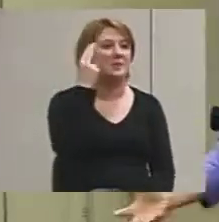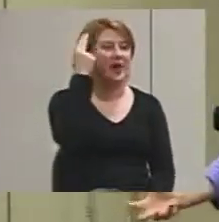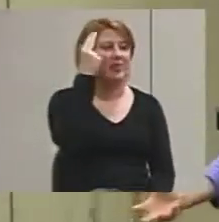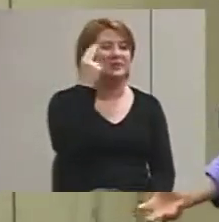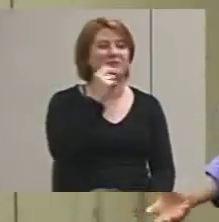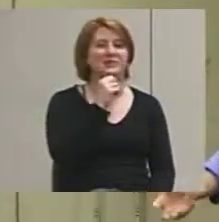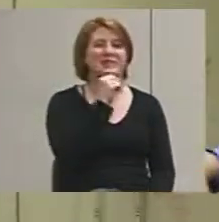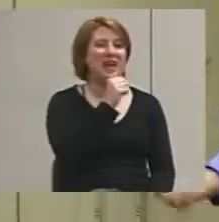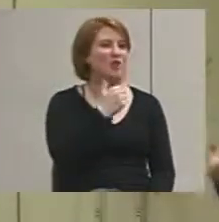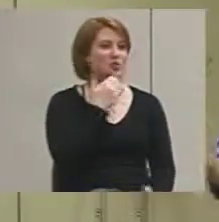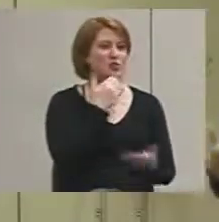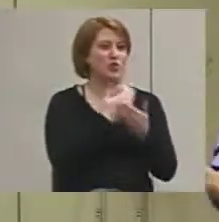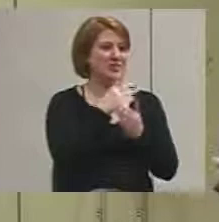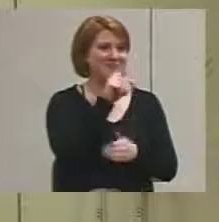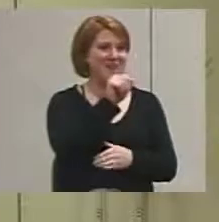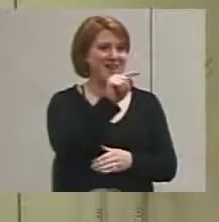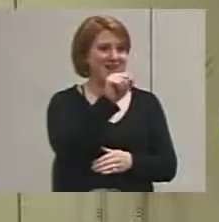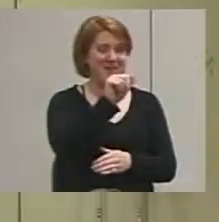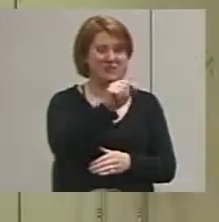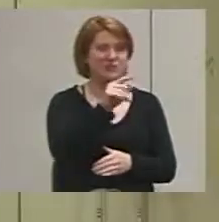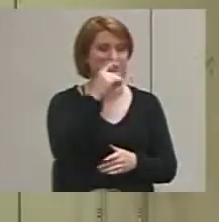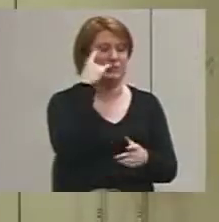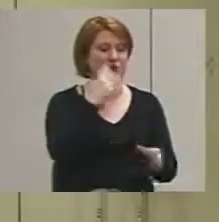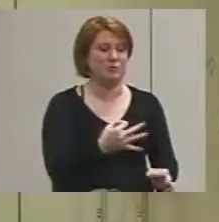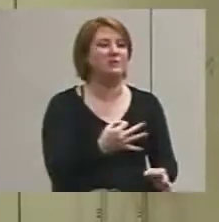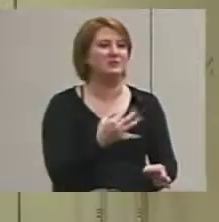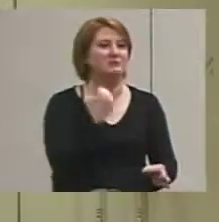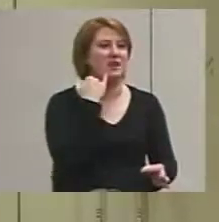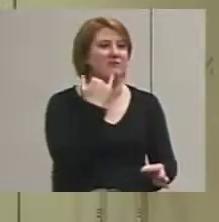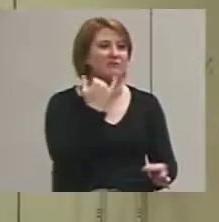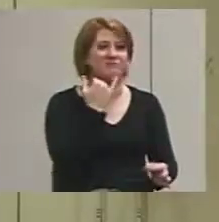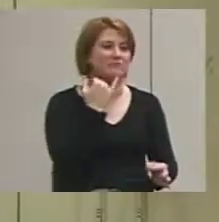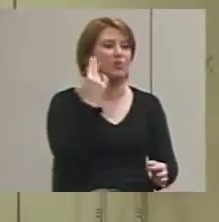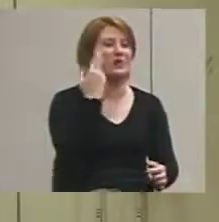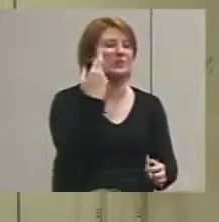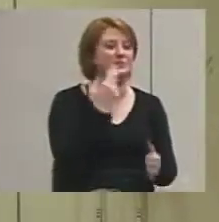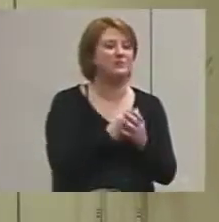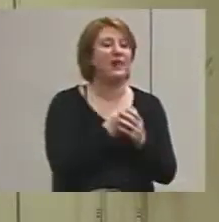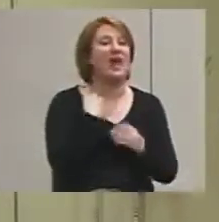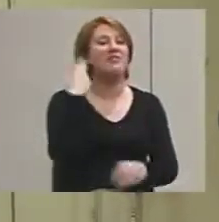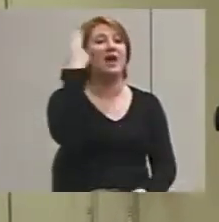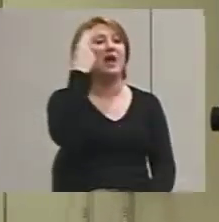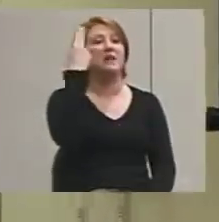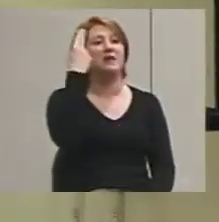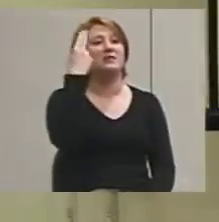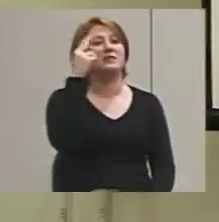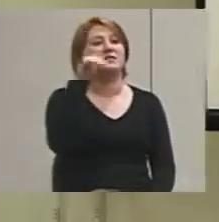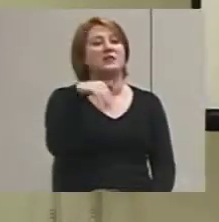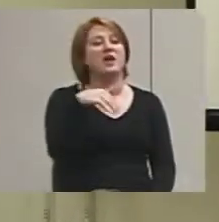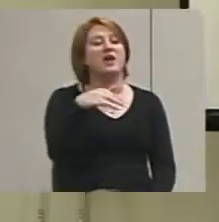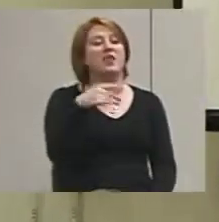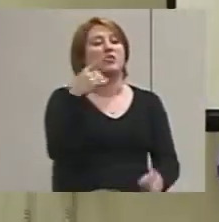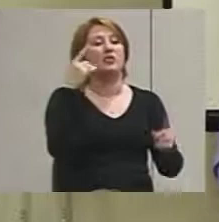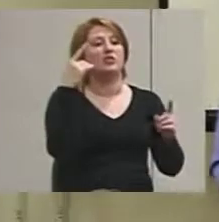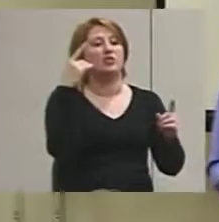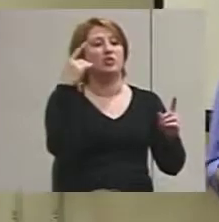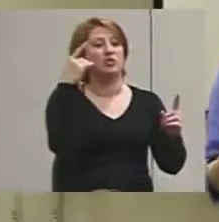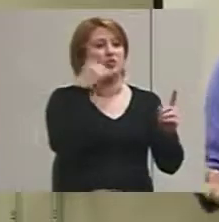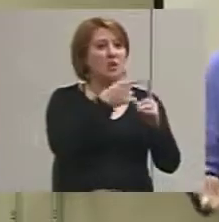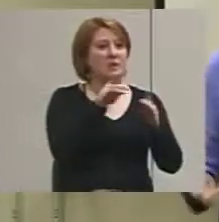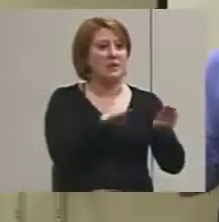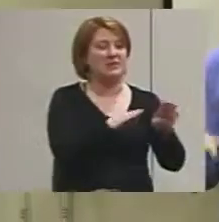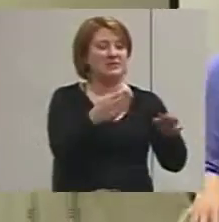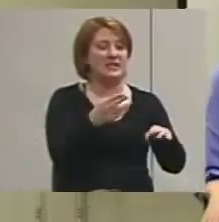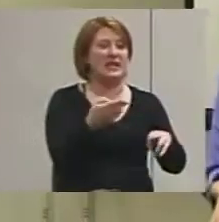good data, I don't think, to determine whether they are them. We have the hypothesis that the target behaviors increase when